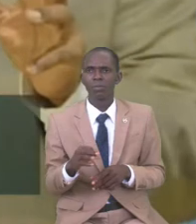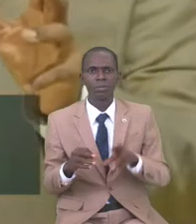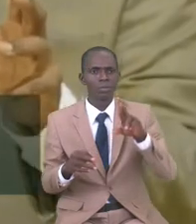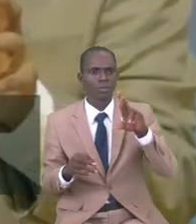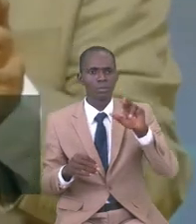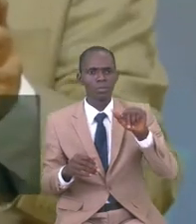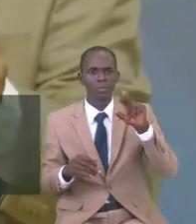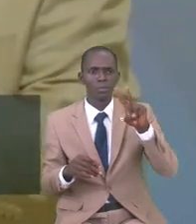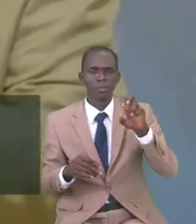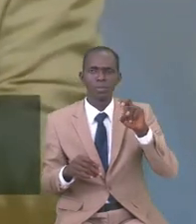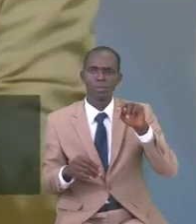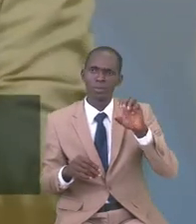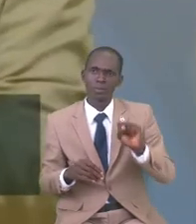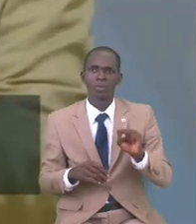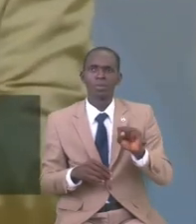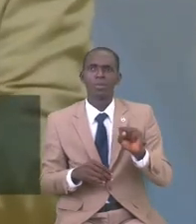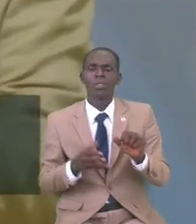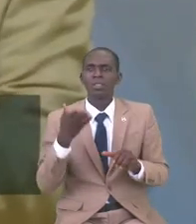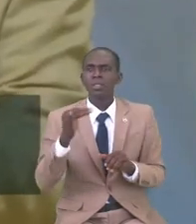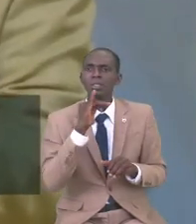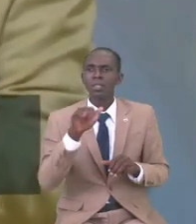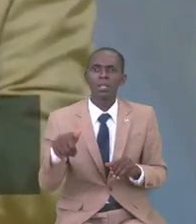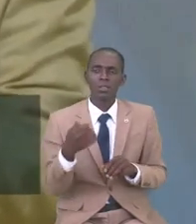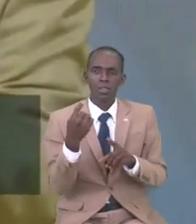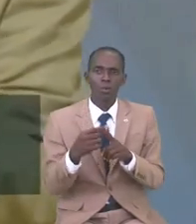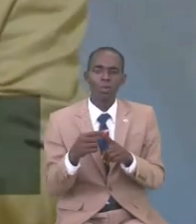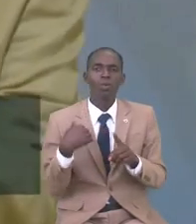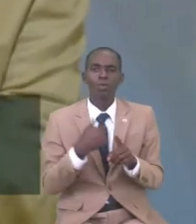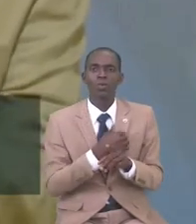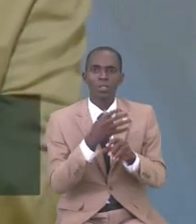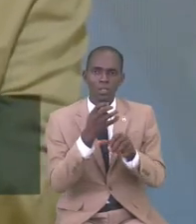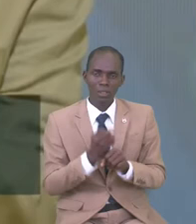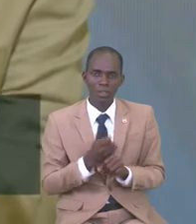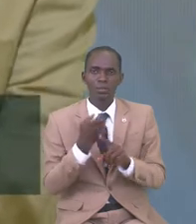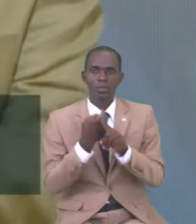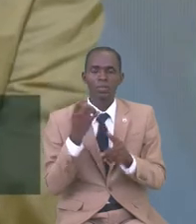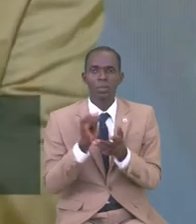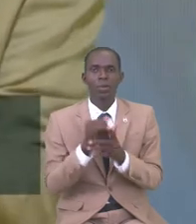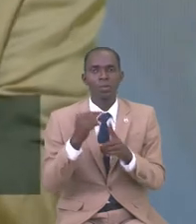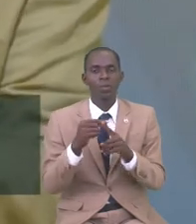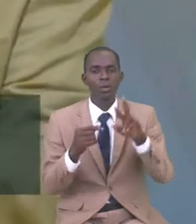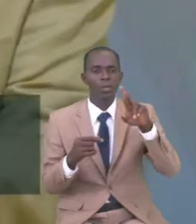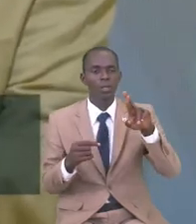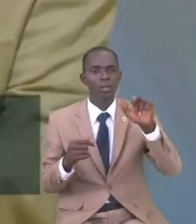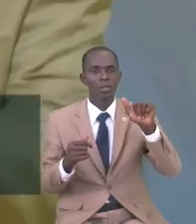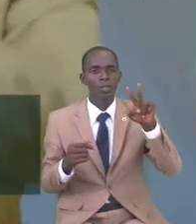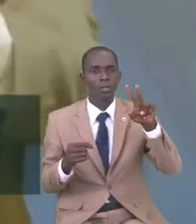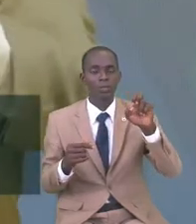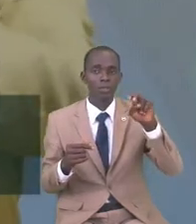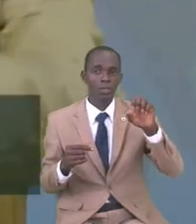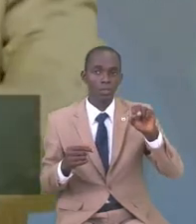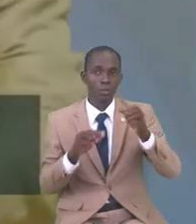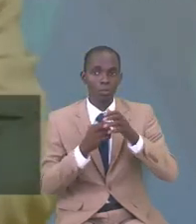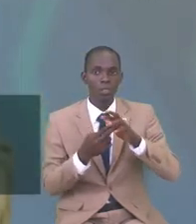another word that we get from the word raven, ravenous. And ravenous, like